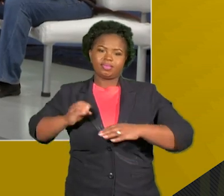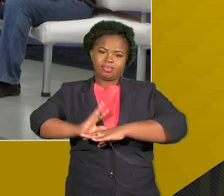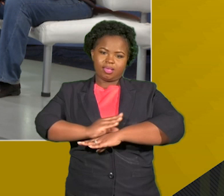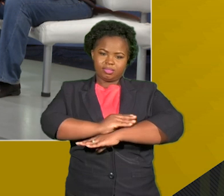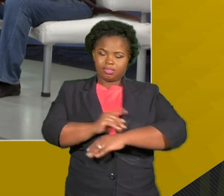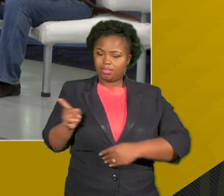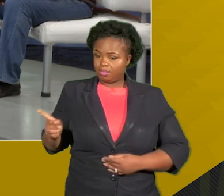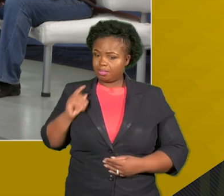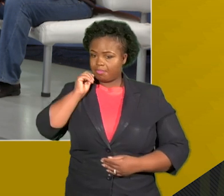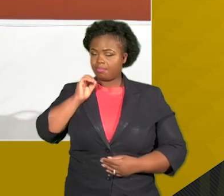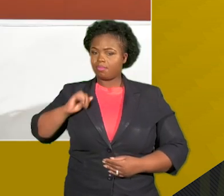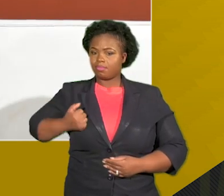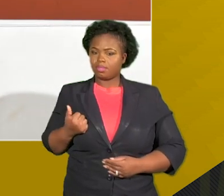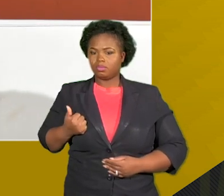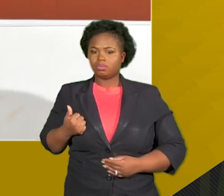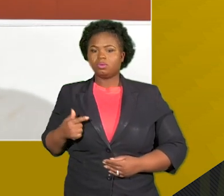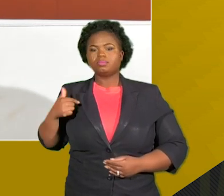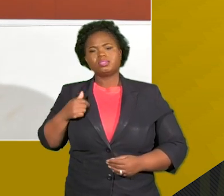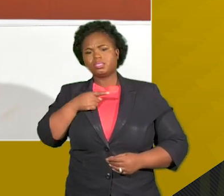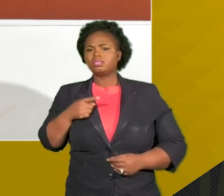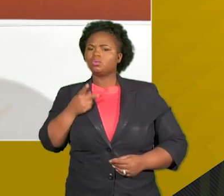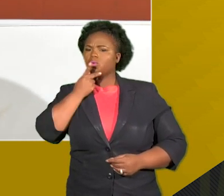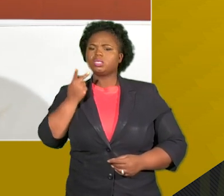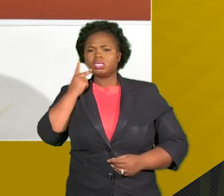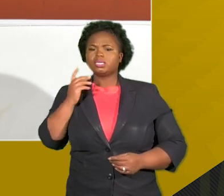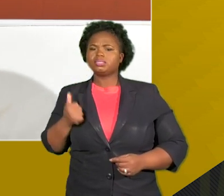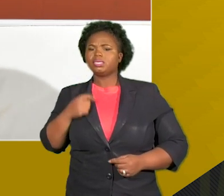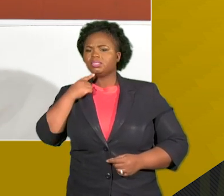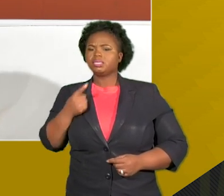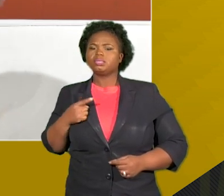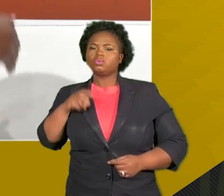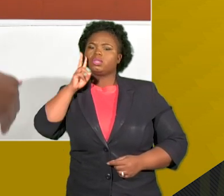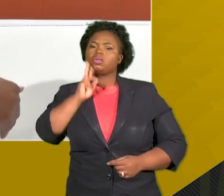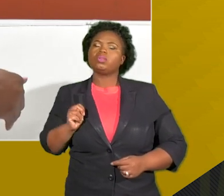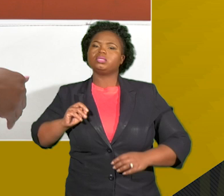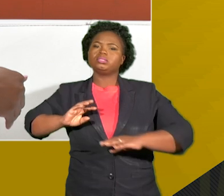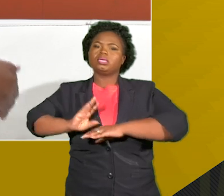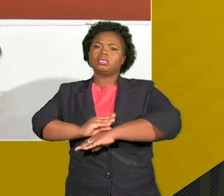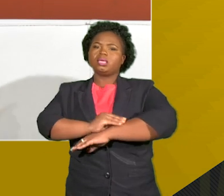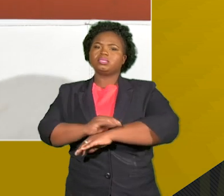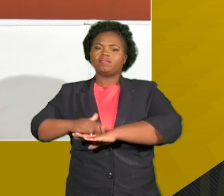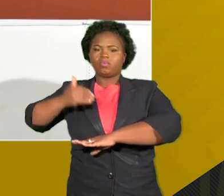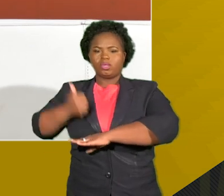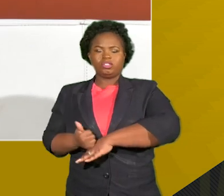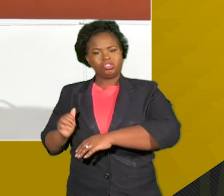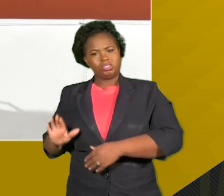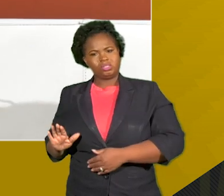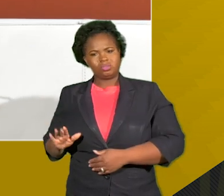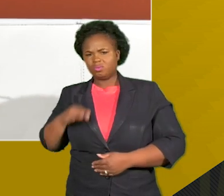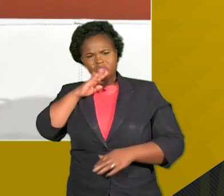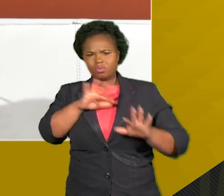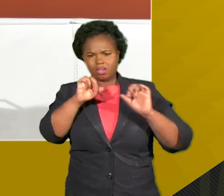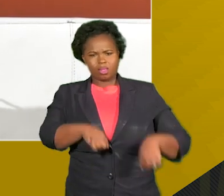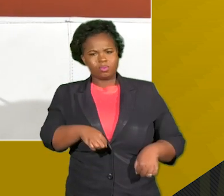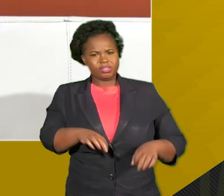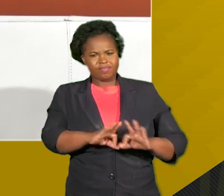Kini ki monna waka, li family yaka, kini decides khor utlo kala the Nicolette Mashile Cancer Foundation. Yes. And is it still not allowed